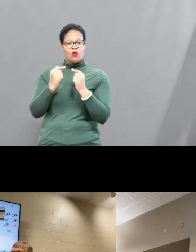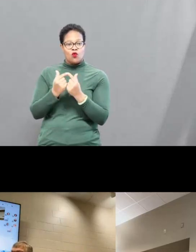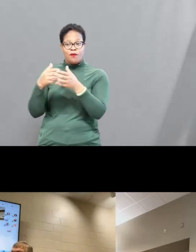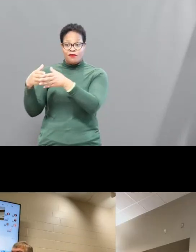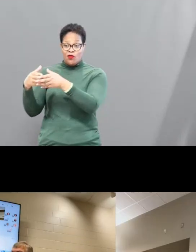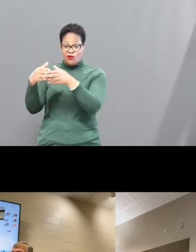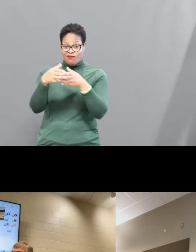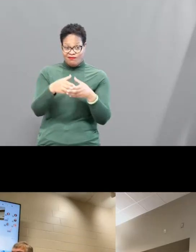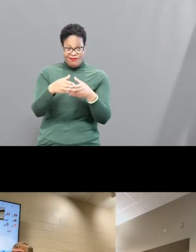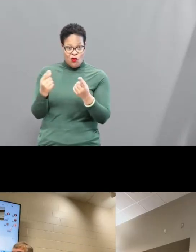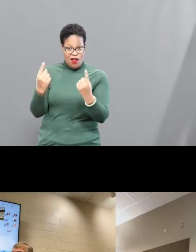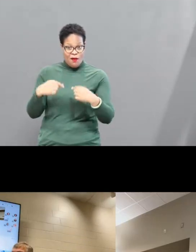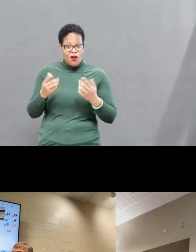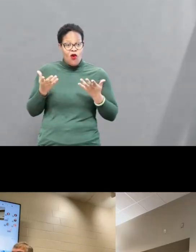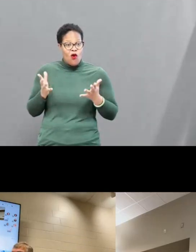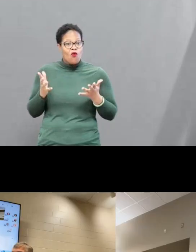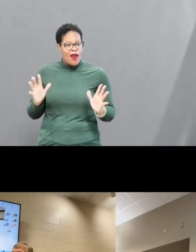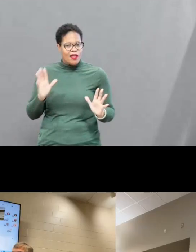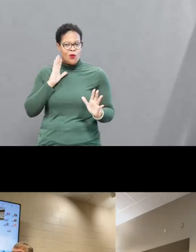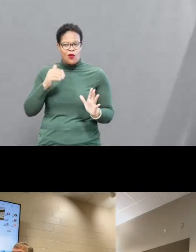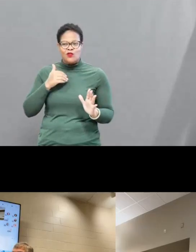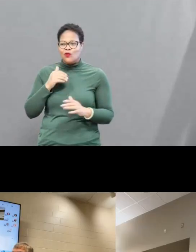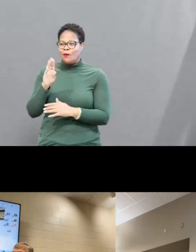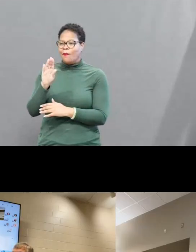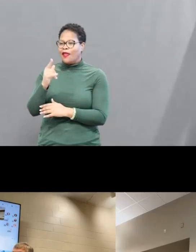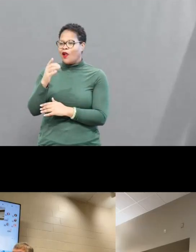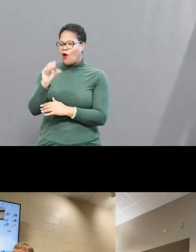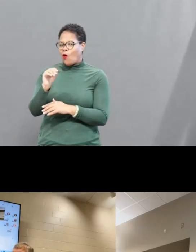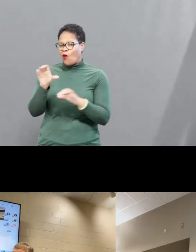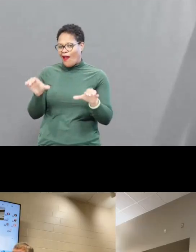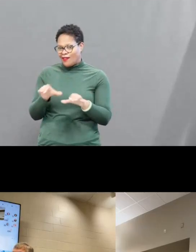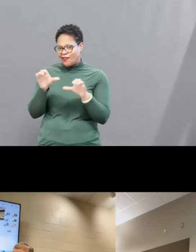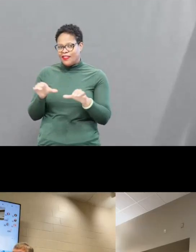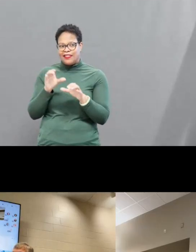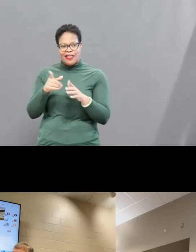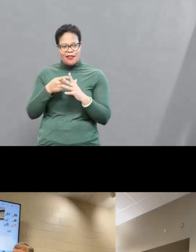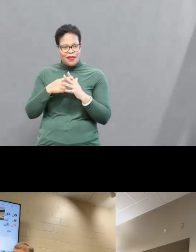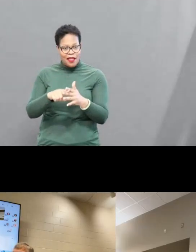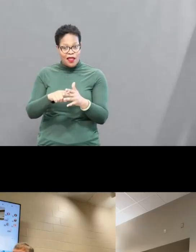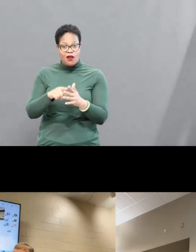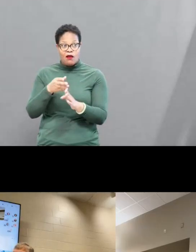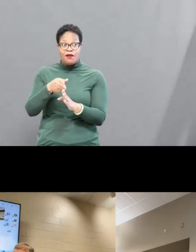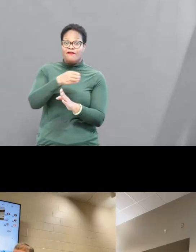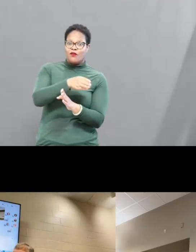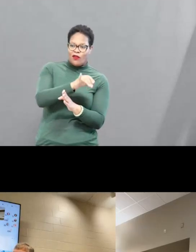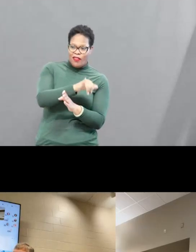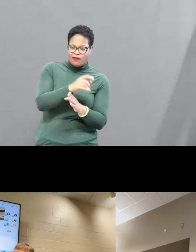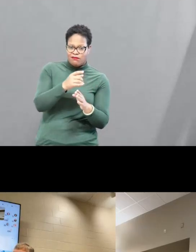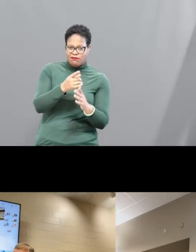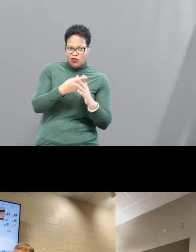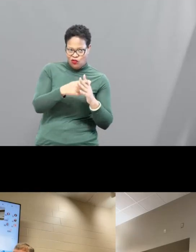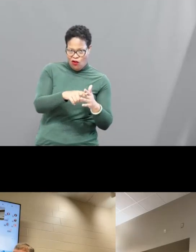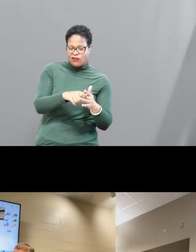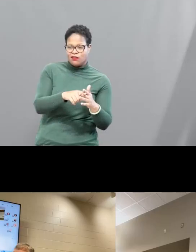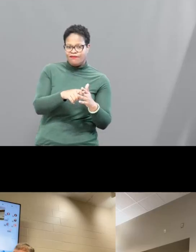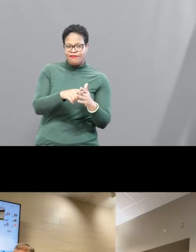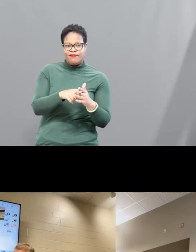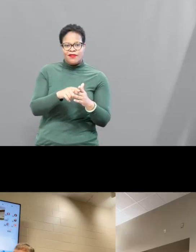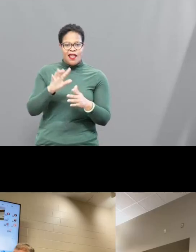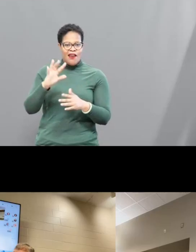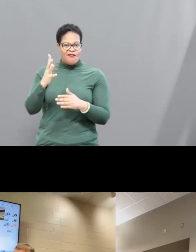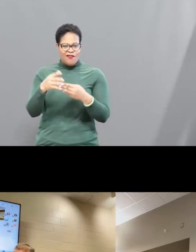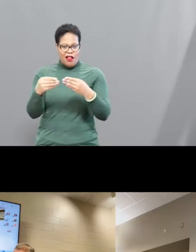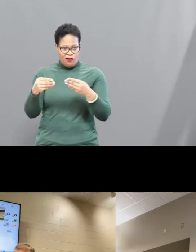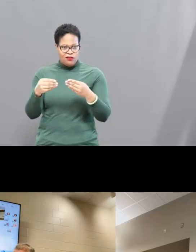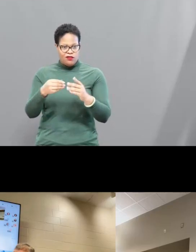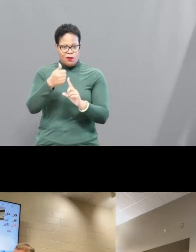coming already. So we'll do some bingo activities at the beginning or before that starts. It'll be